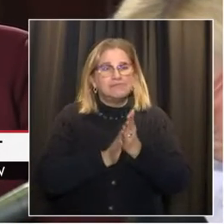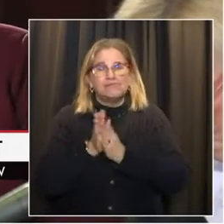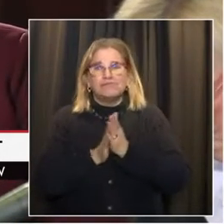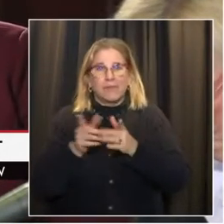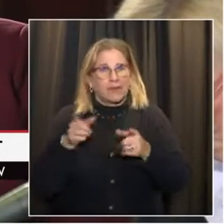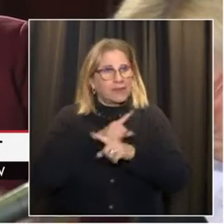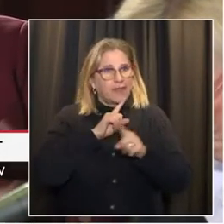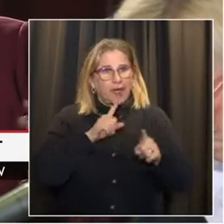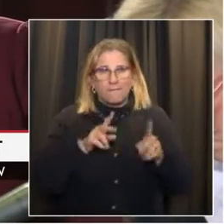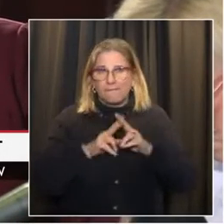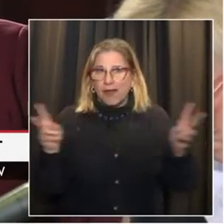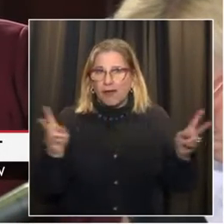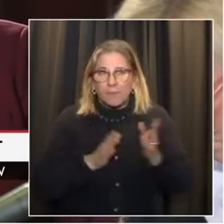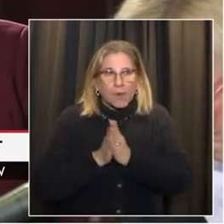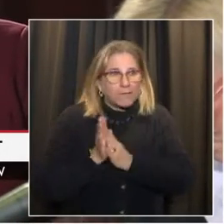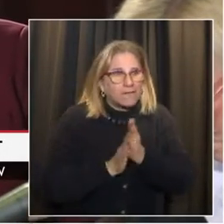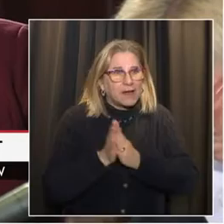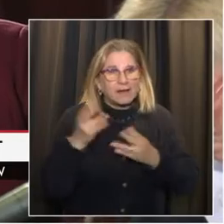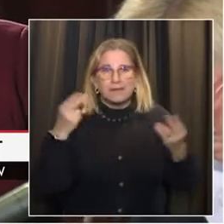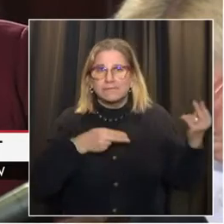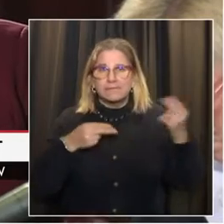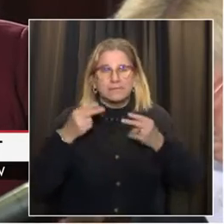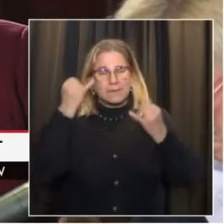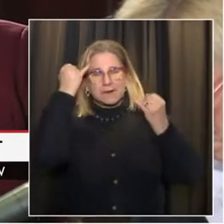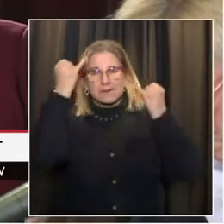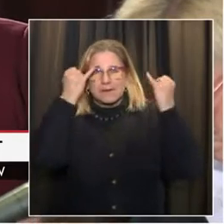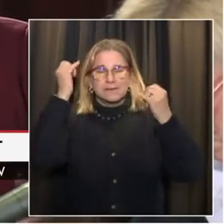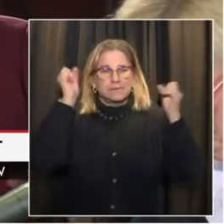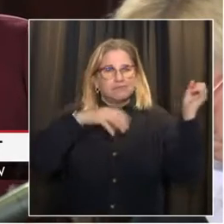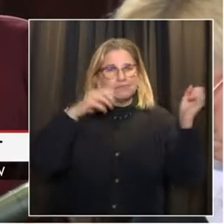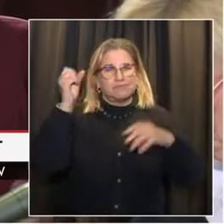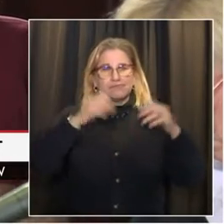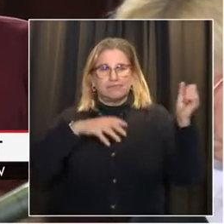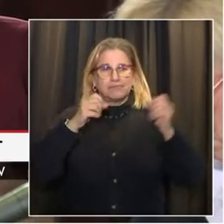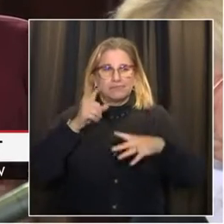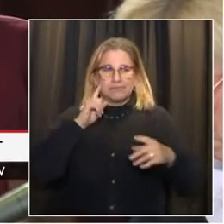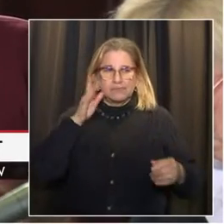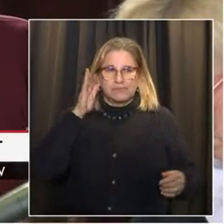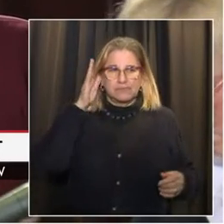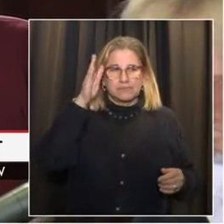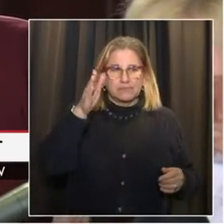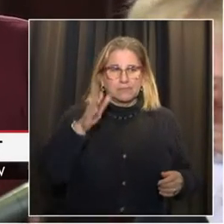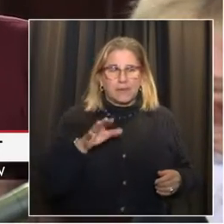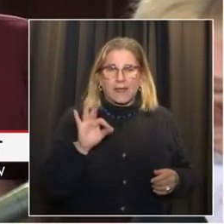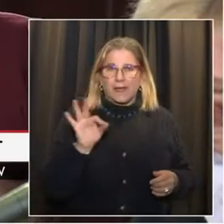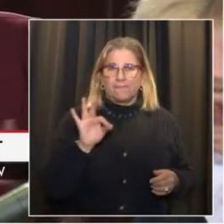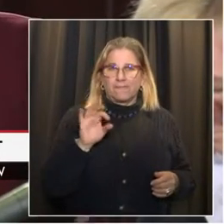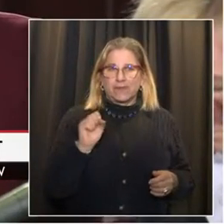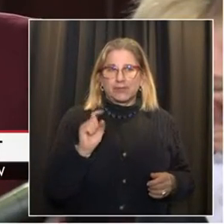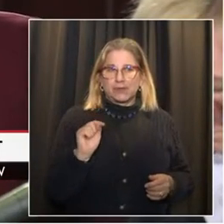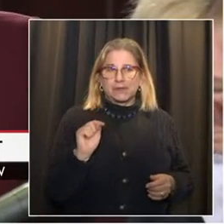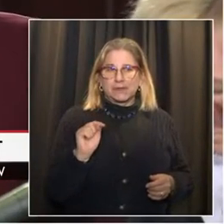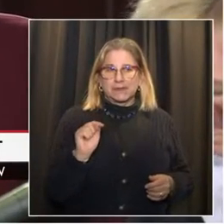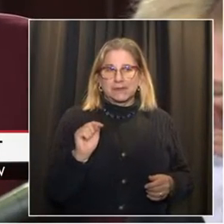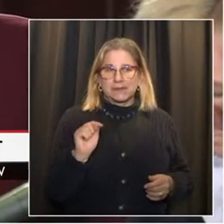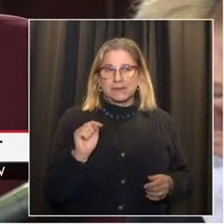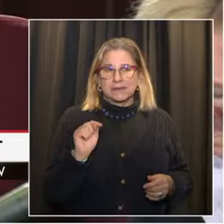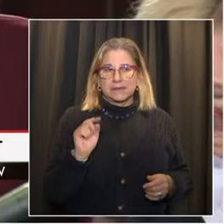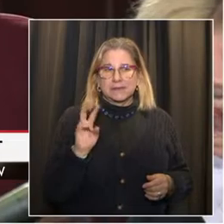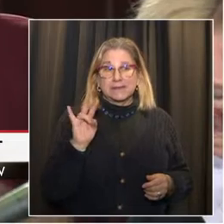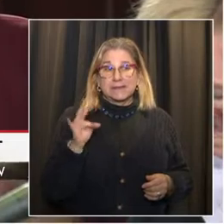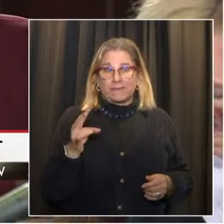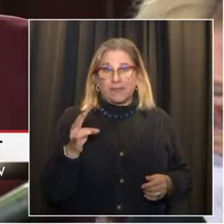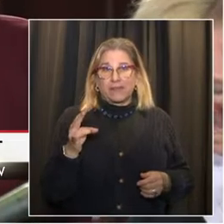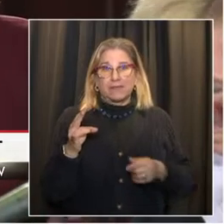Portrait Gallery, to think about F Street between 7th and 9th as being a public